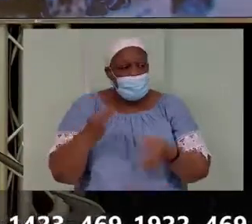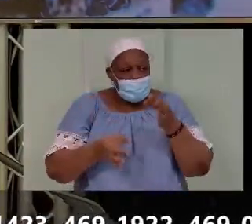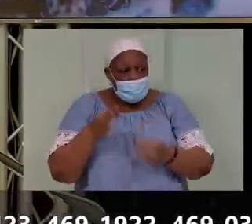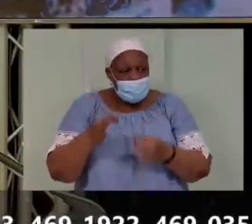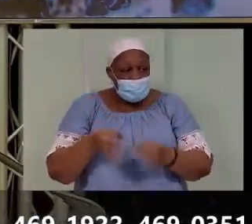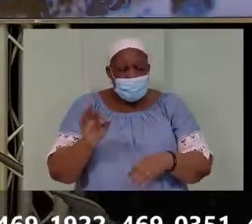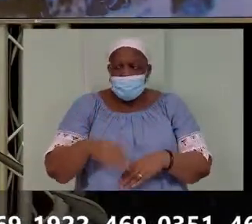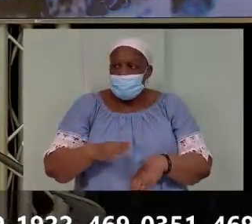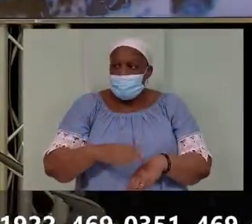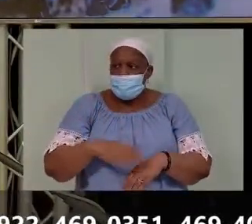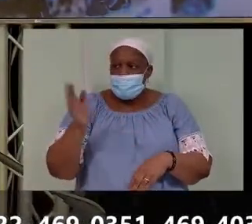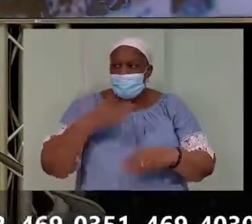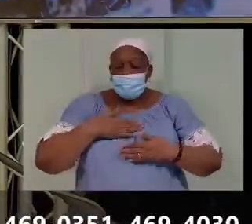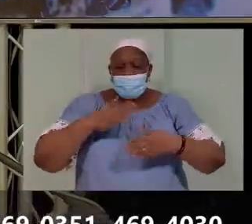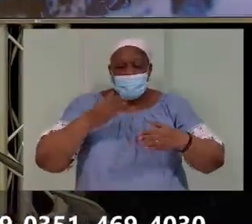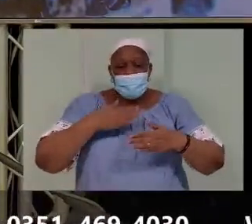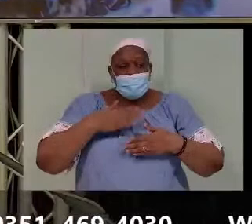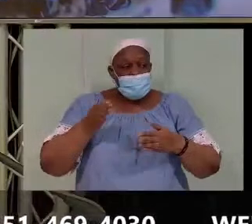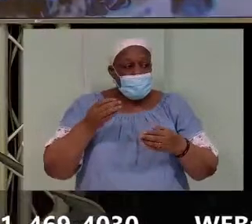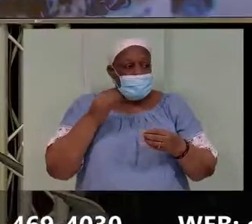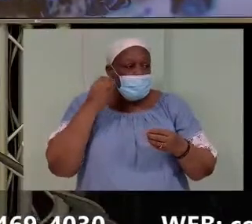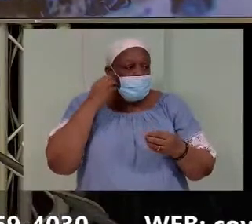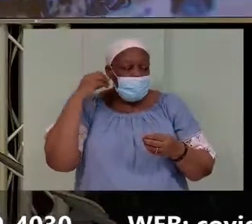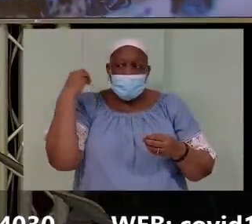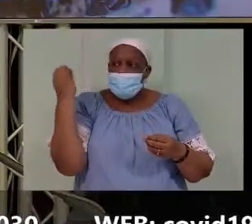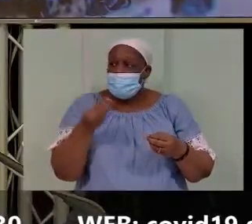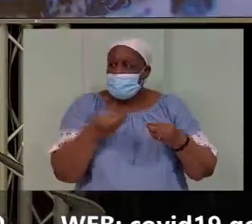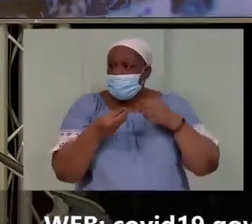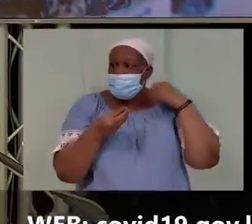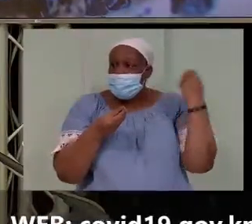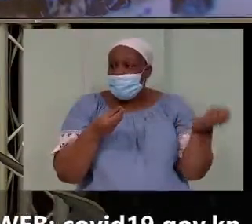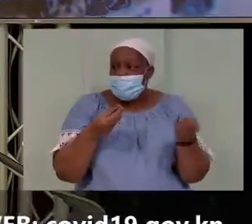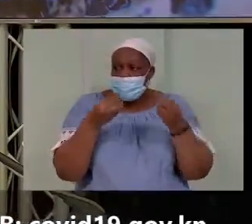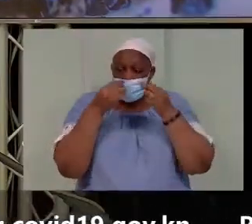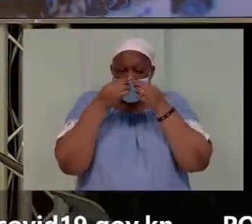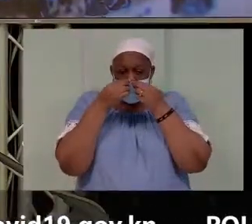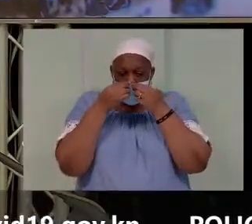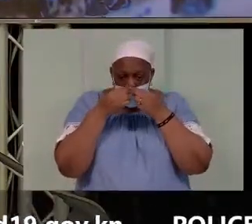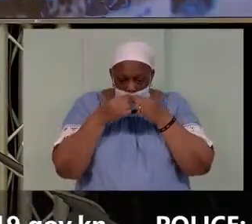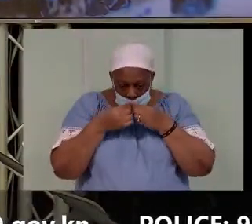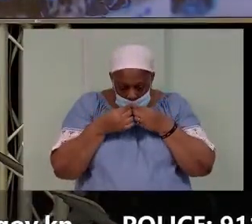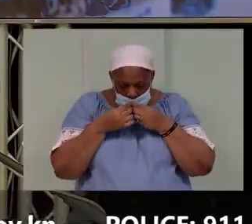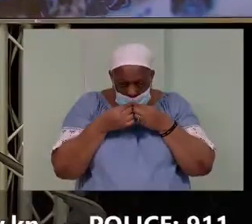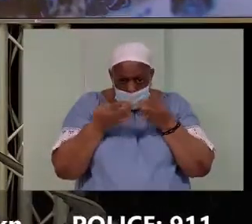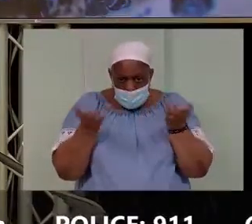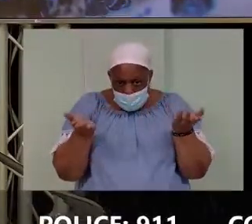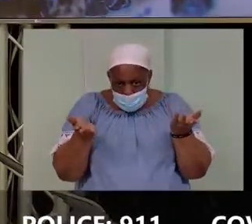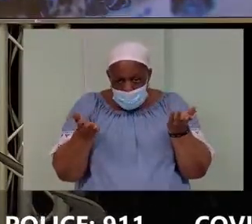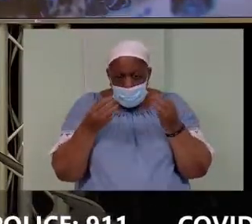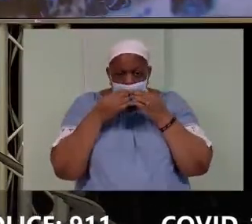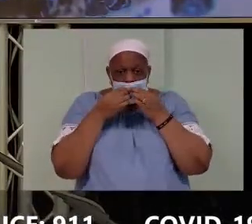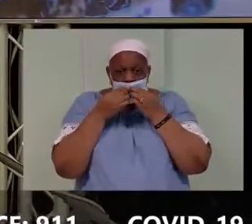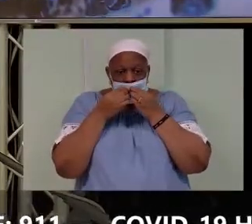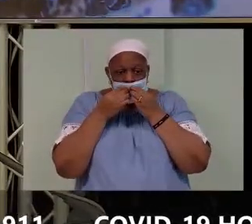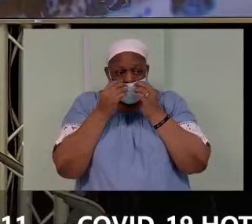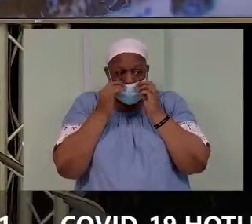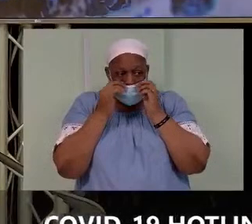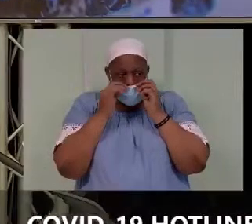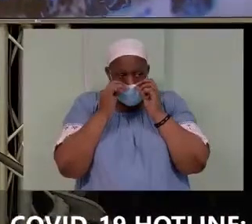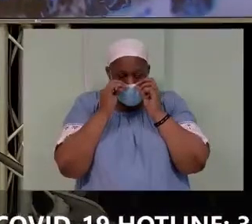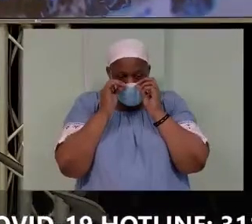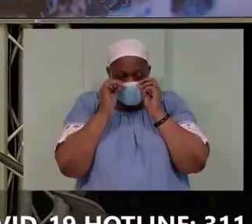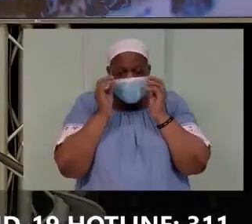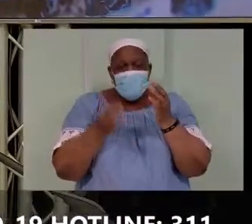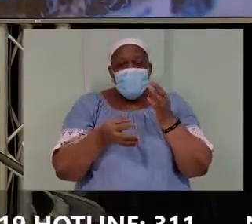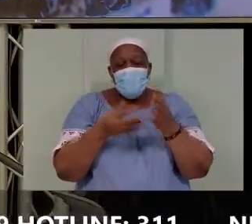in time you develop any sort of distress, you should be able to simply pull the mask off of your face. And so no one